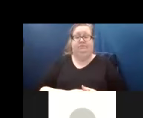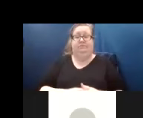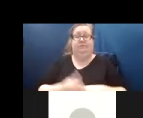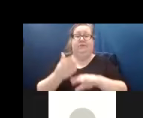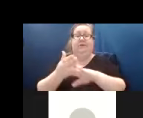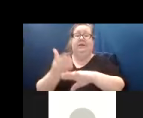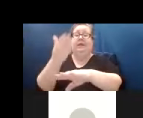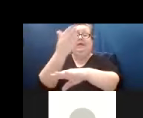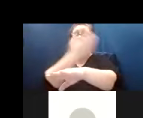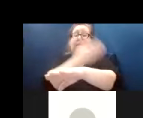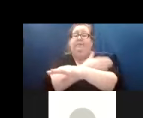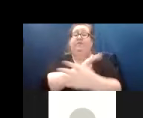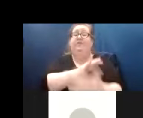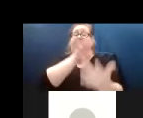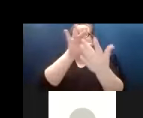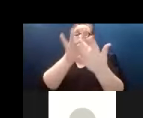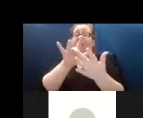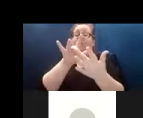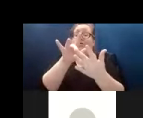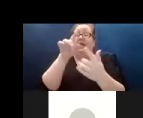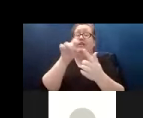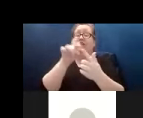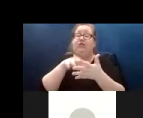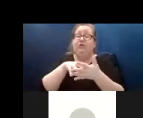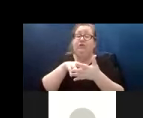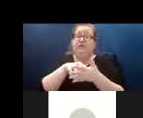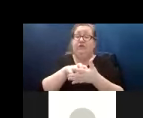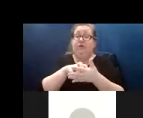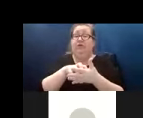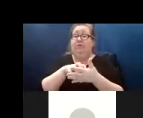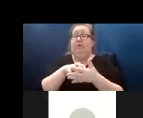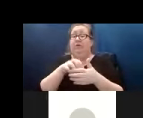Improving outreach to vulnerable populations.